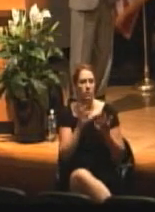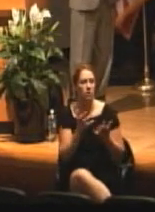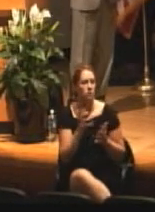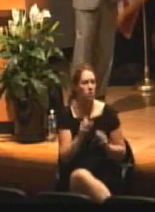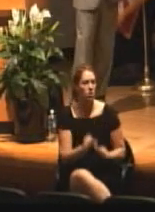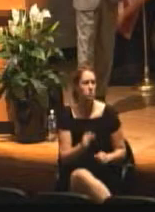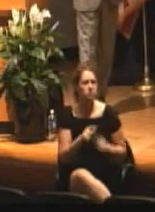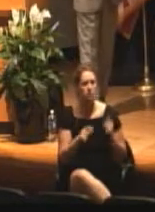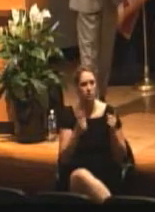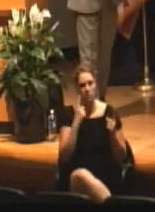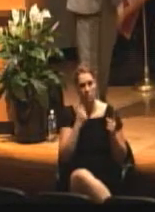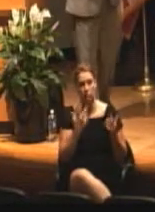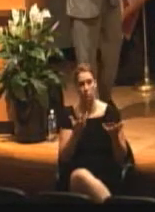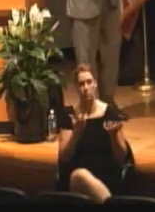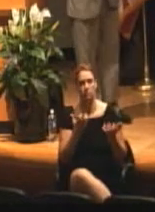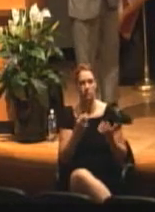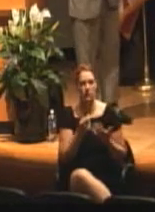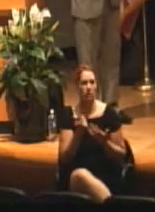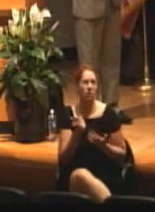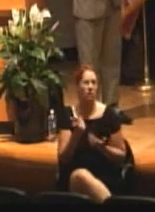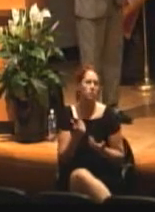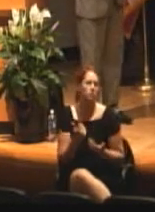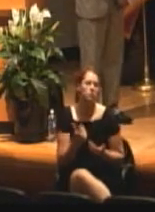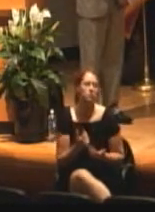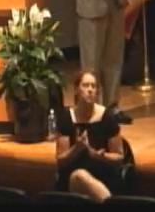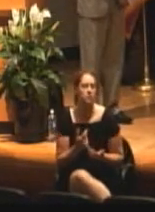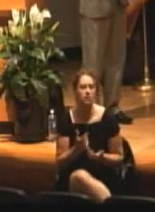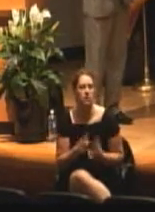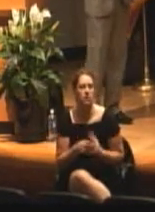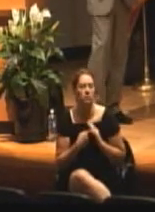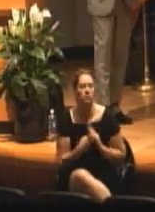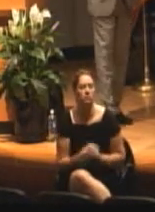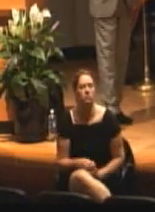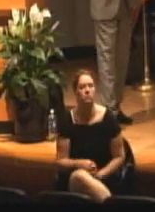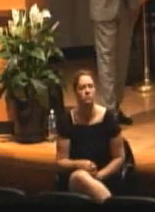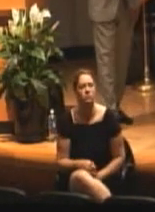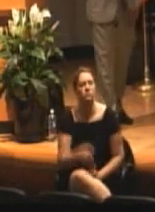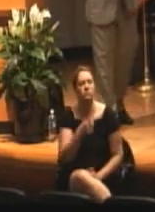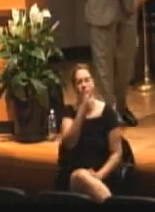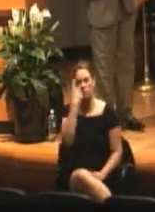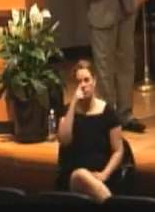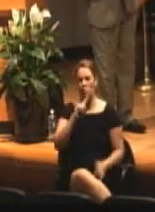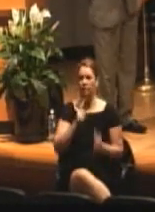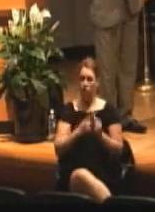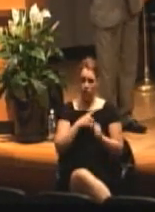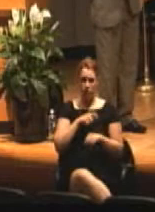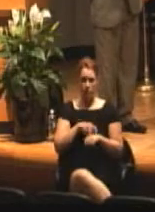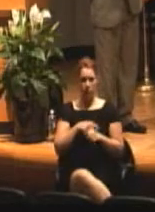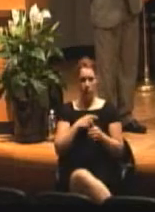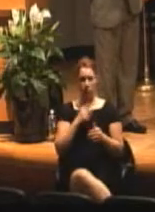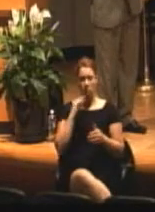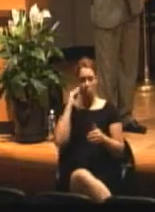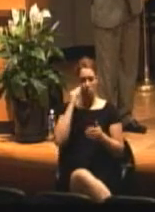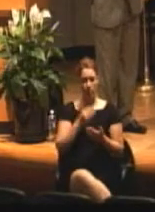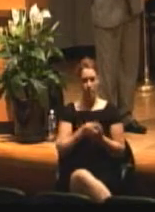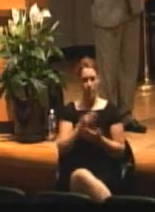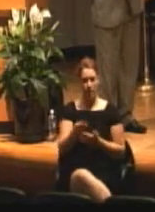front. Yes? In the question of first time home, uh-huh. The state of Ohio offers